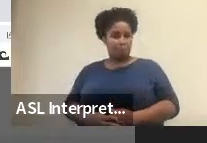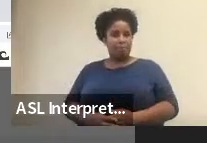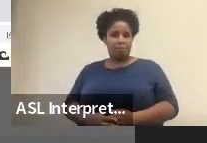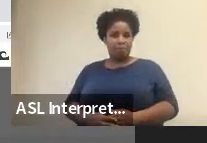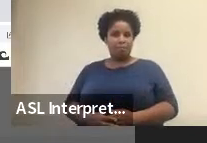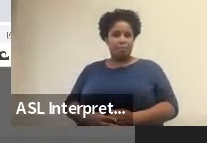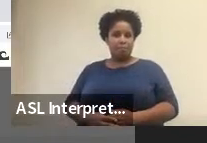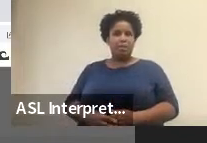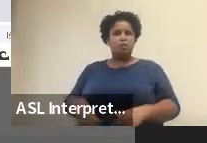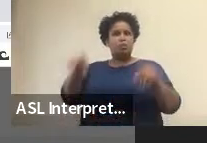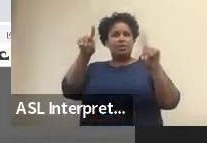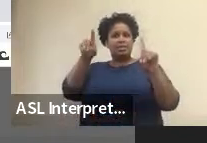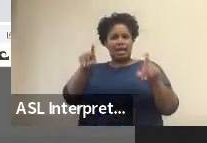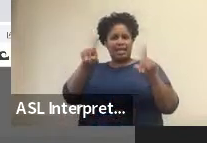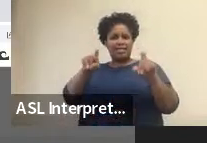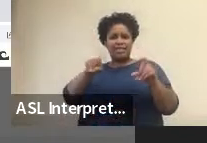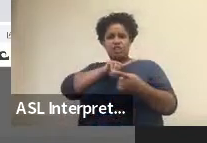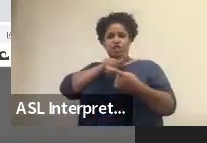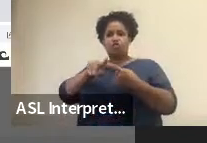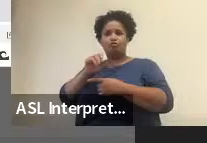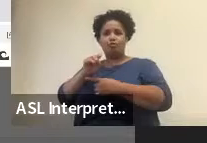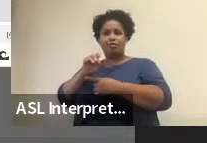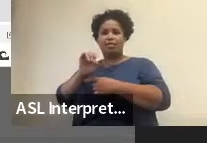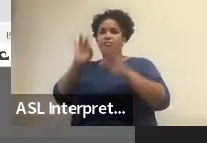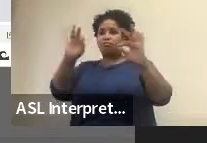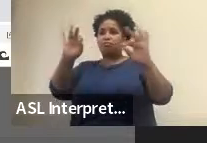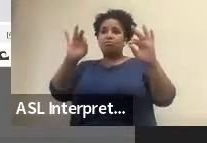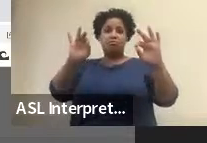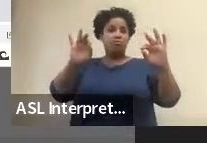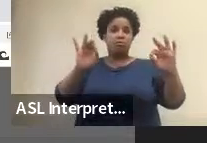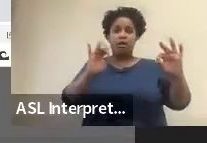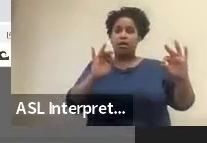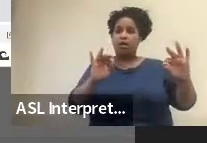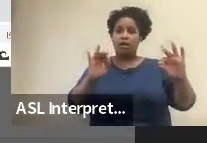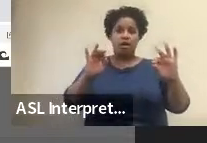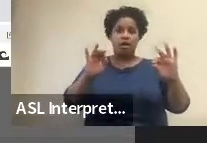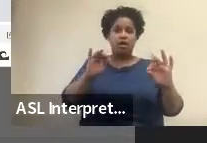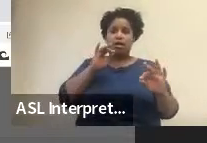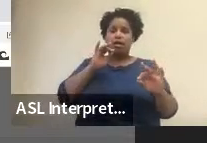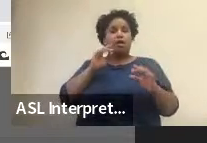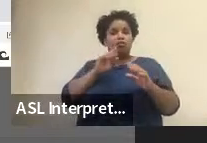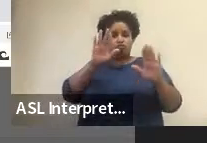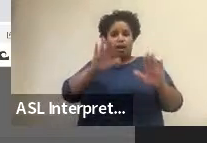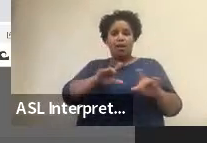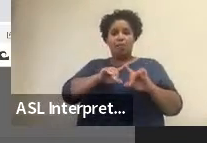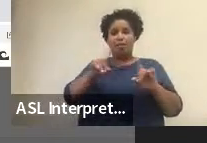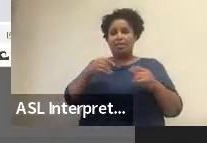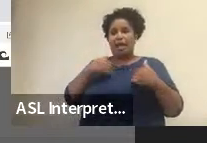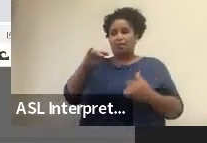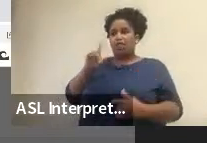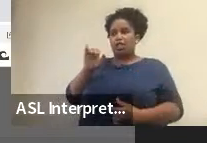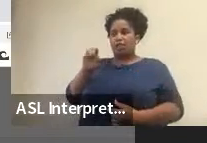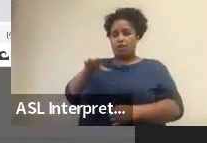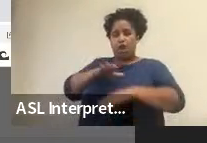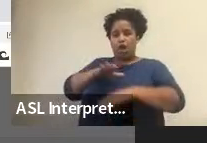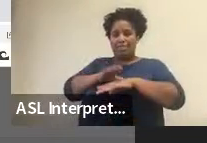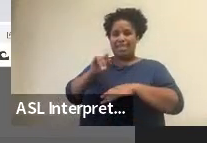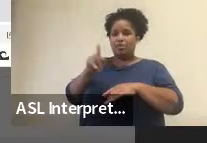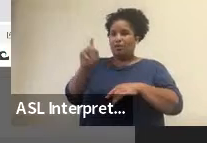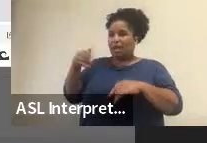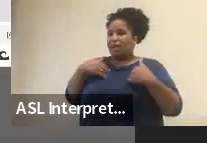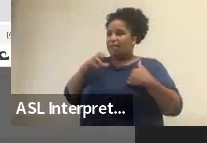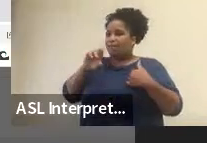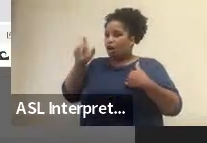so test to treat's a fabulous concept. I don't think anybody's talking about the nitty gritty, which is to have Paxlovid on site. You have to have some